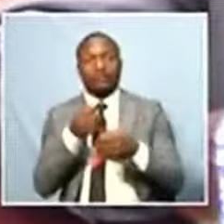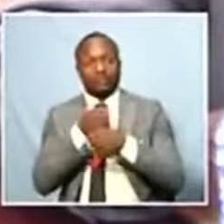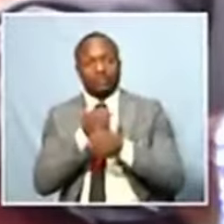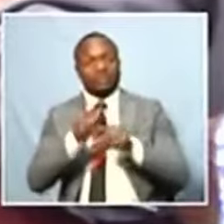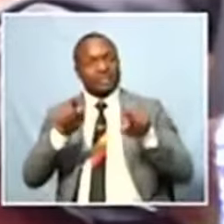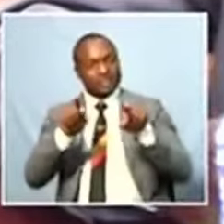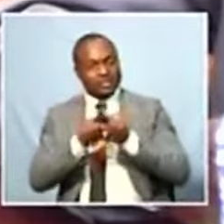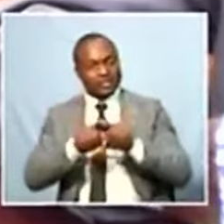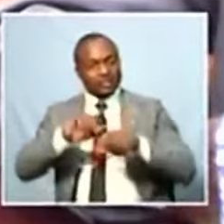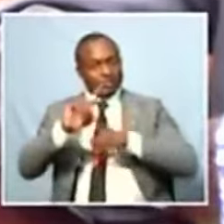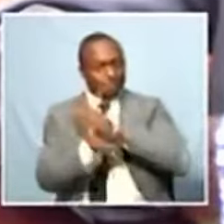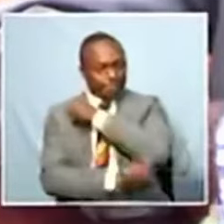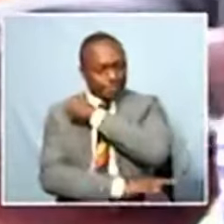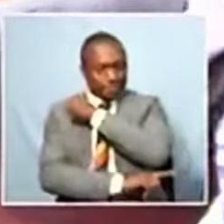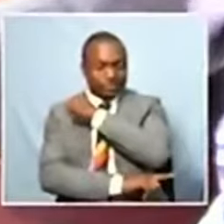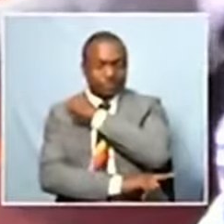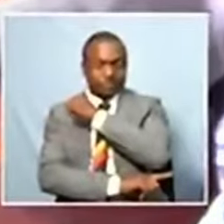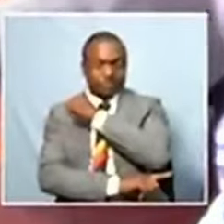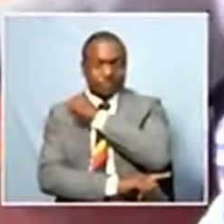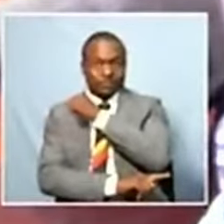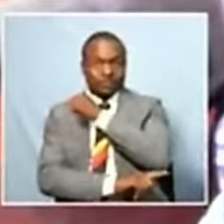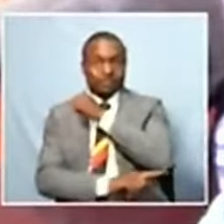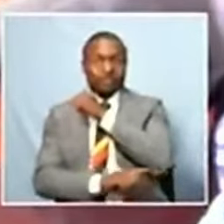unified disciplinary framework